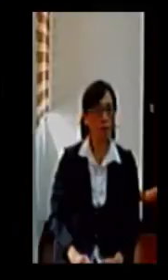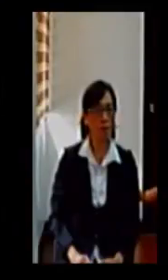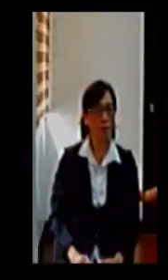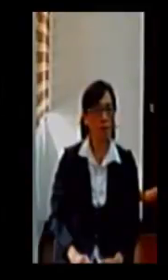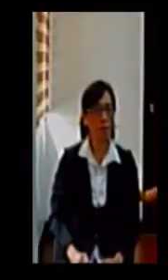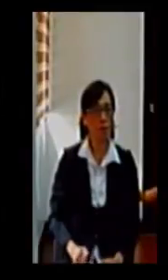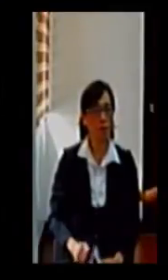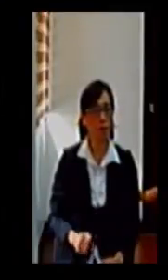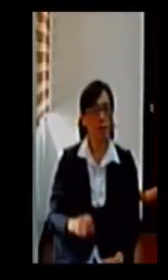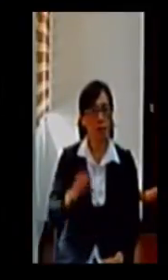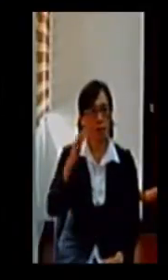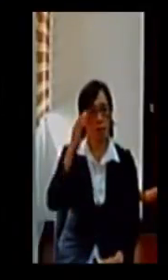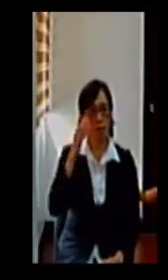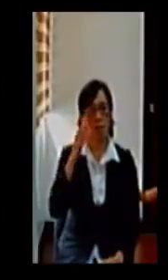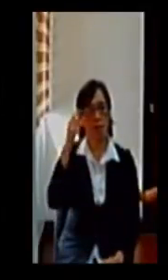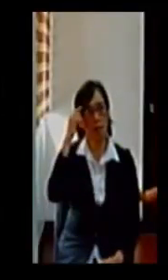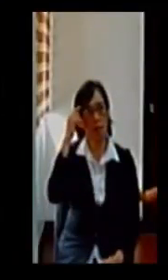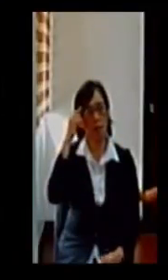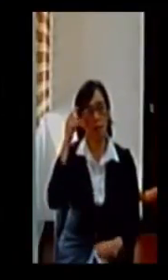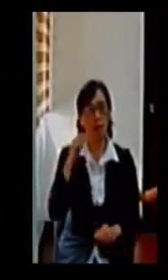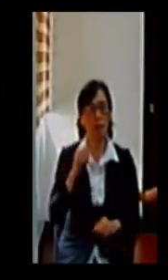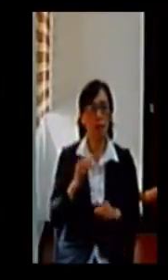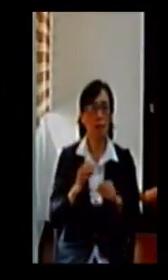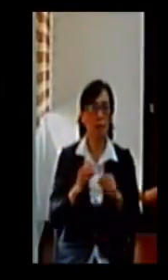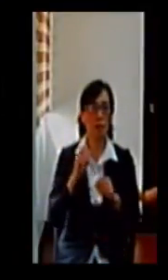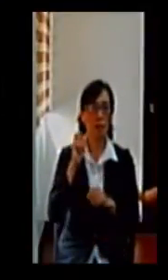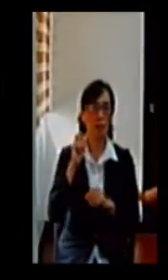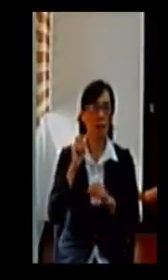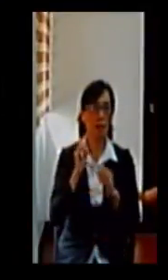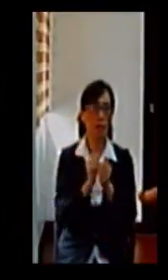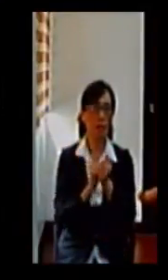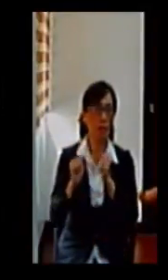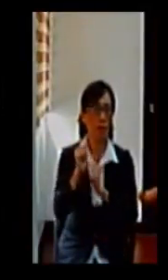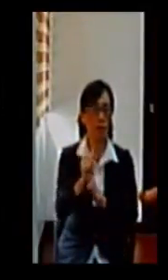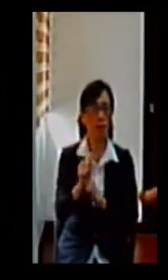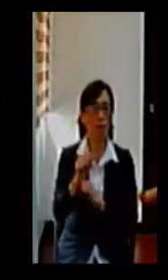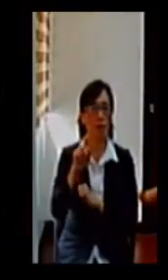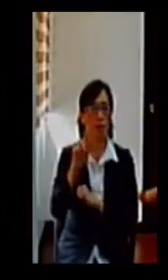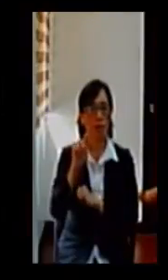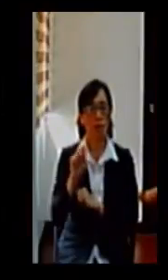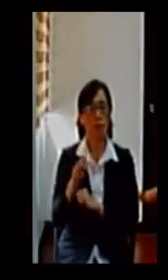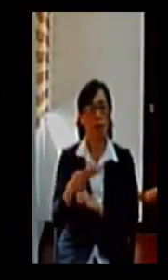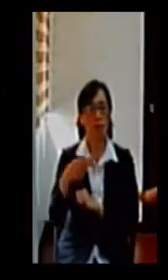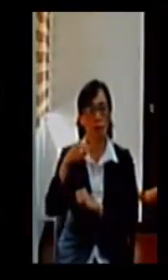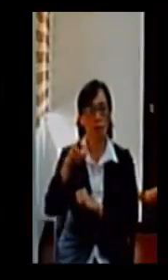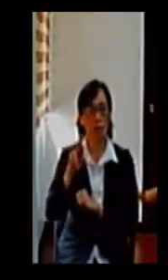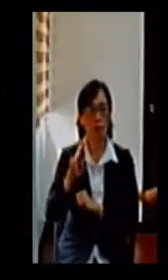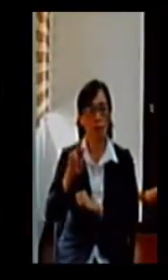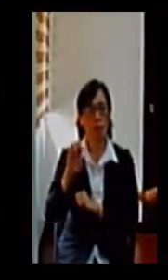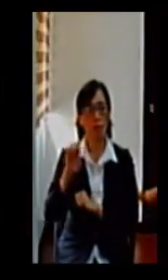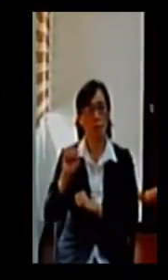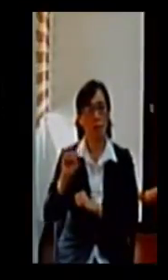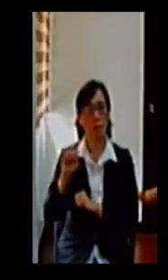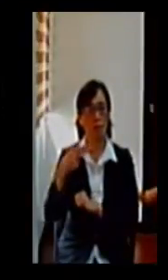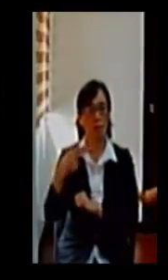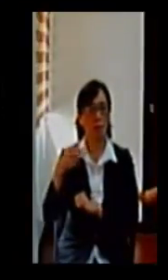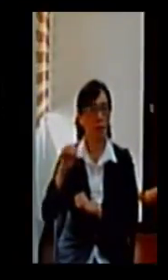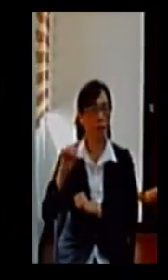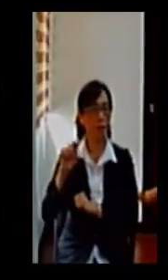I assume that we passed the threshold a long time ago. You said our cover now is less than 20%.